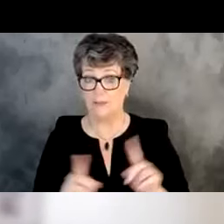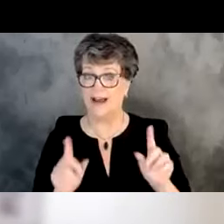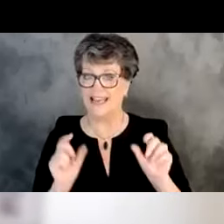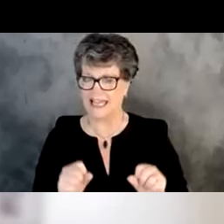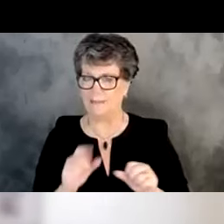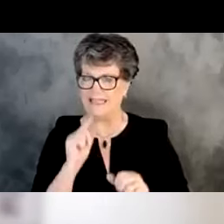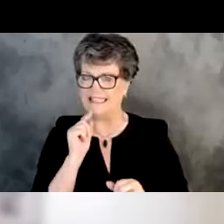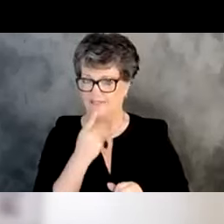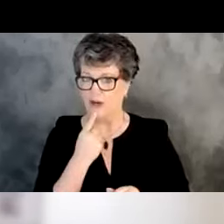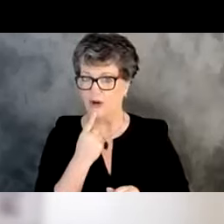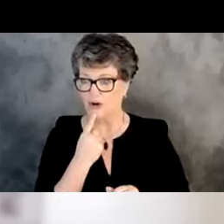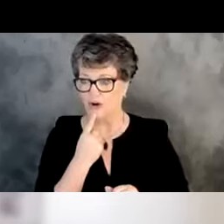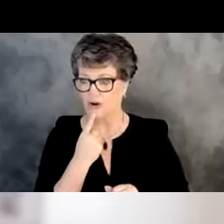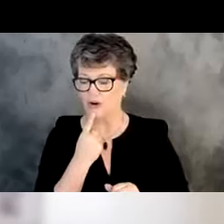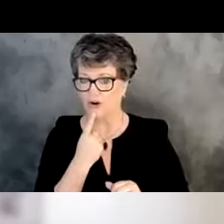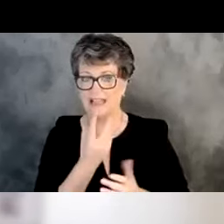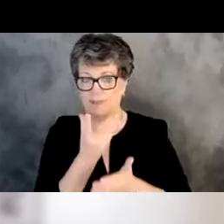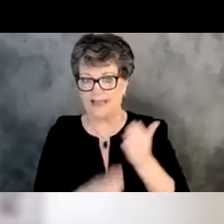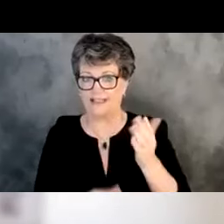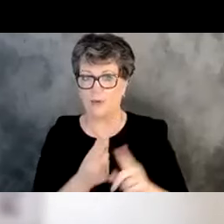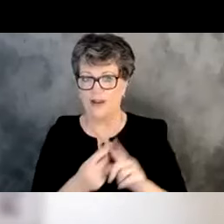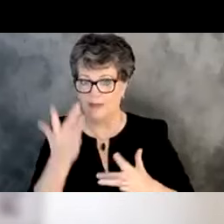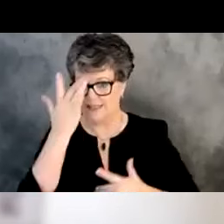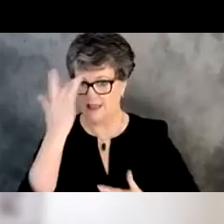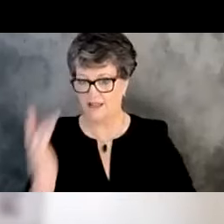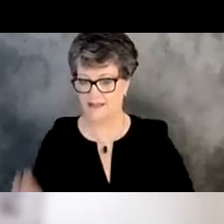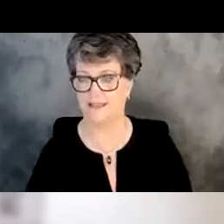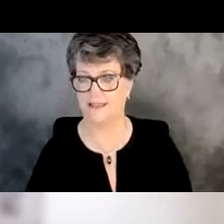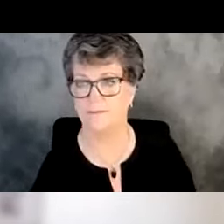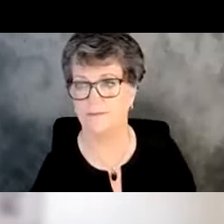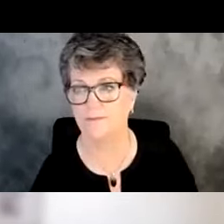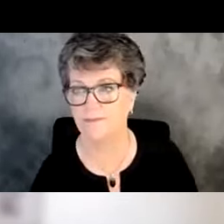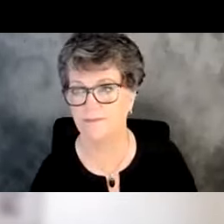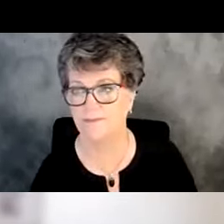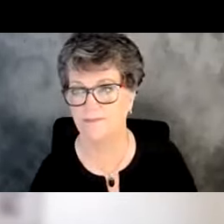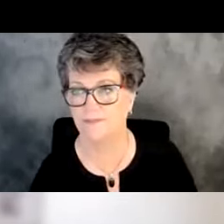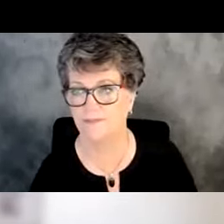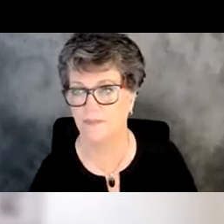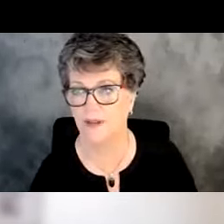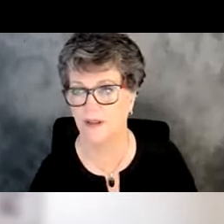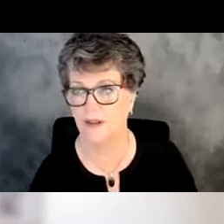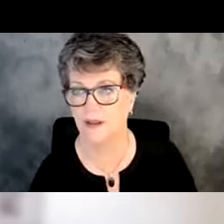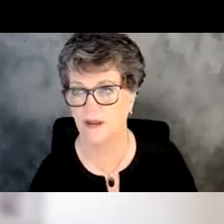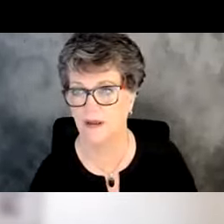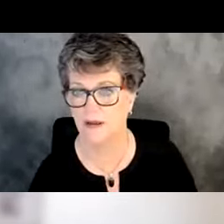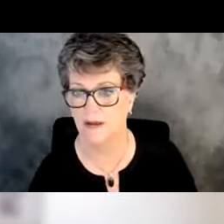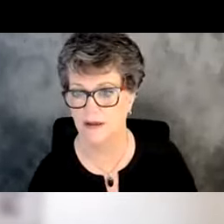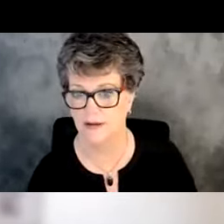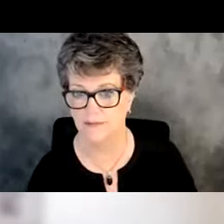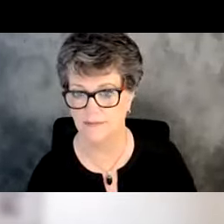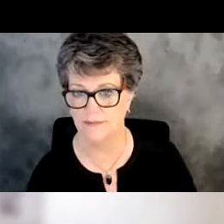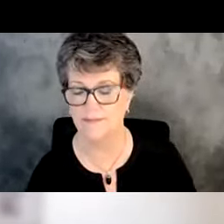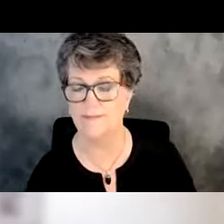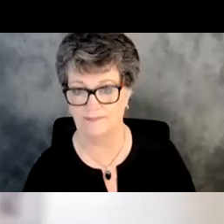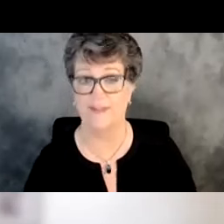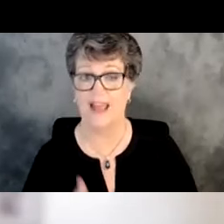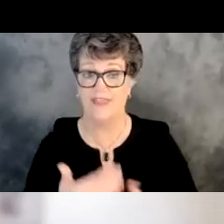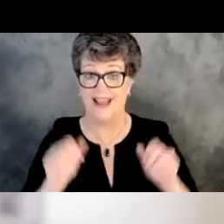severe as passing away from this illness. So definitely something that we need to be aware of and conscious about. Next slide.